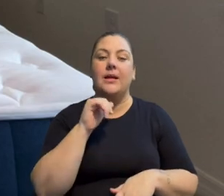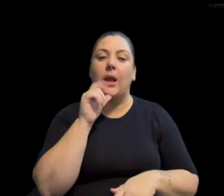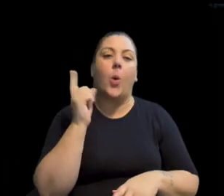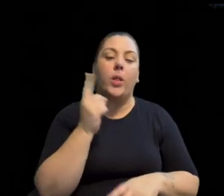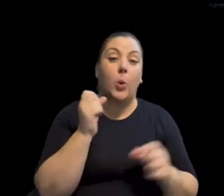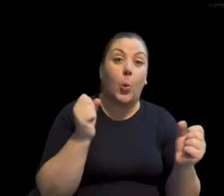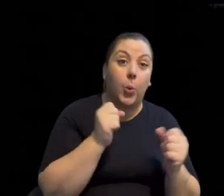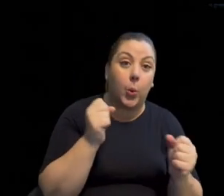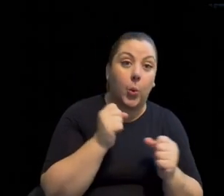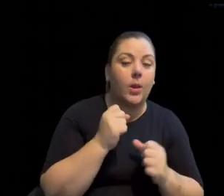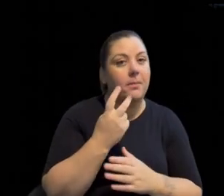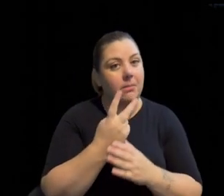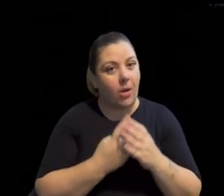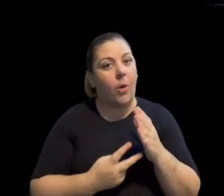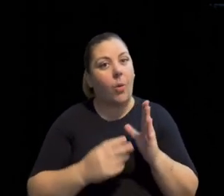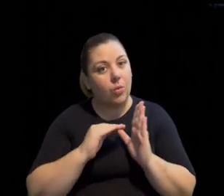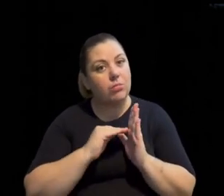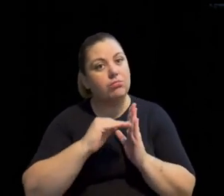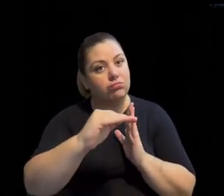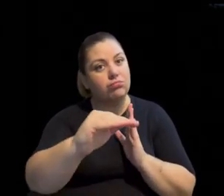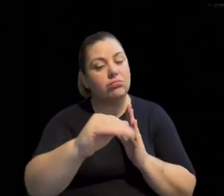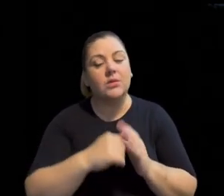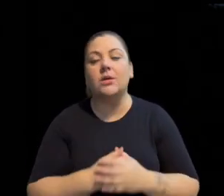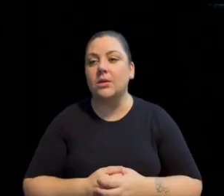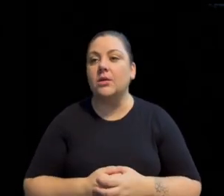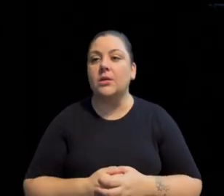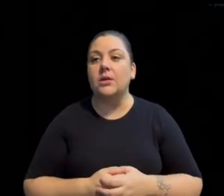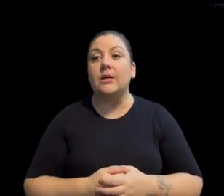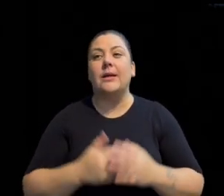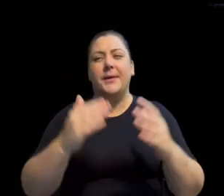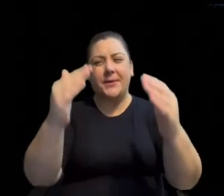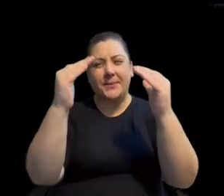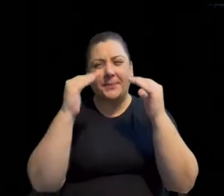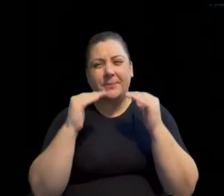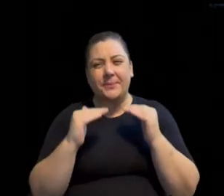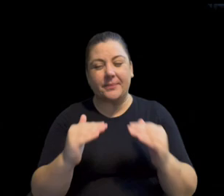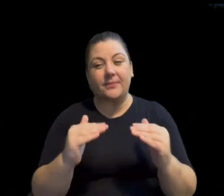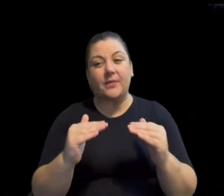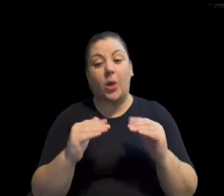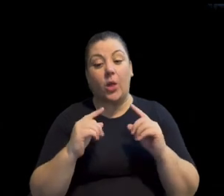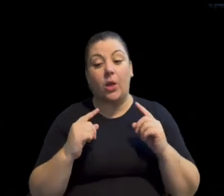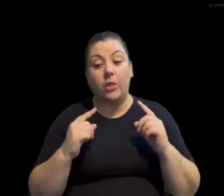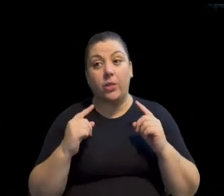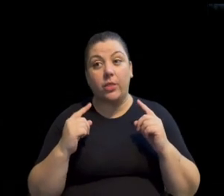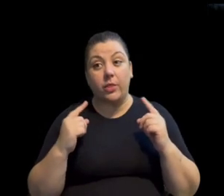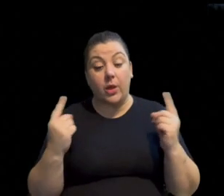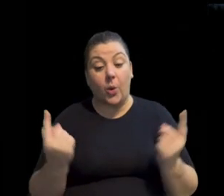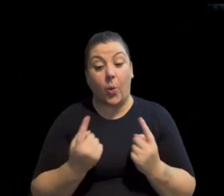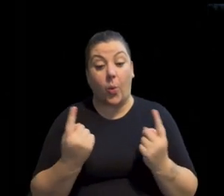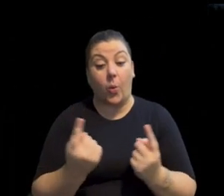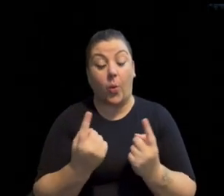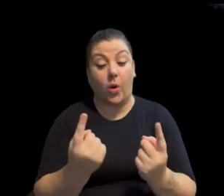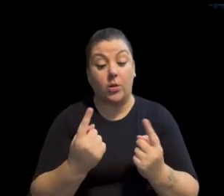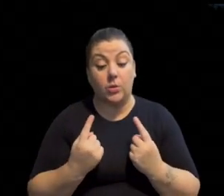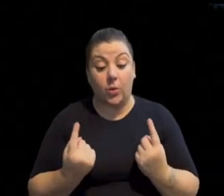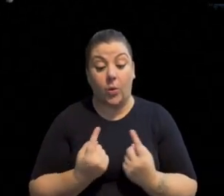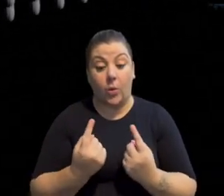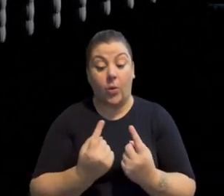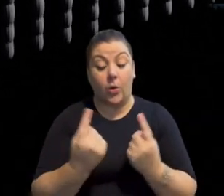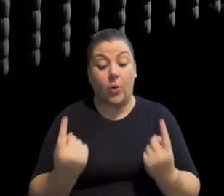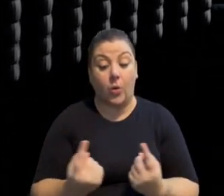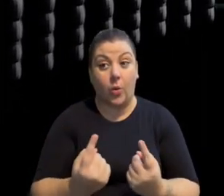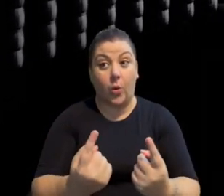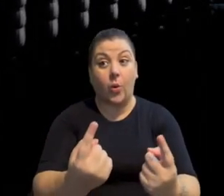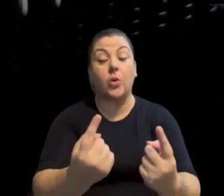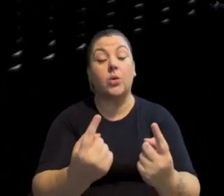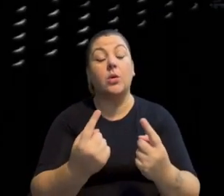mattress. And then the channels that are inside the mattress where the foam is and the pocketed coils both work